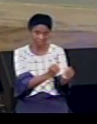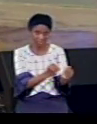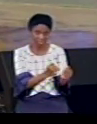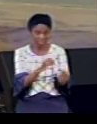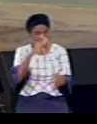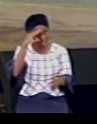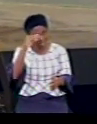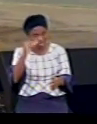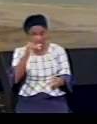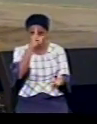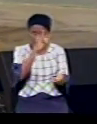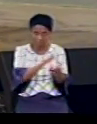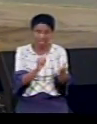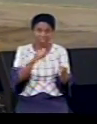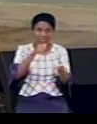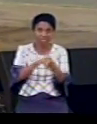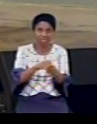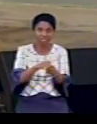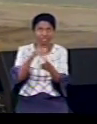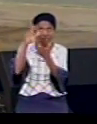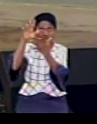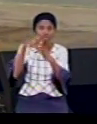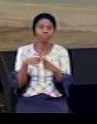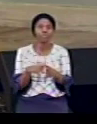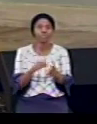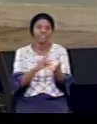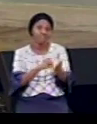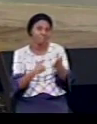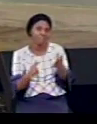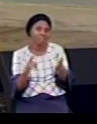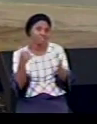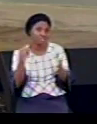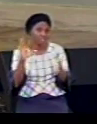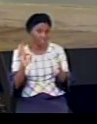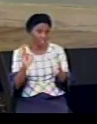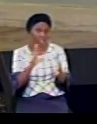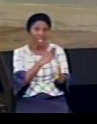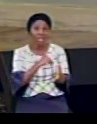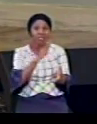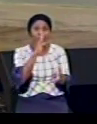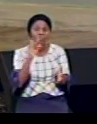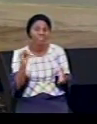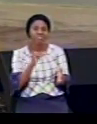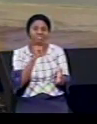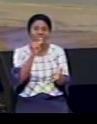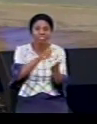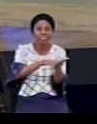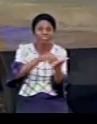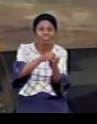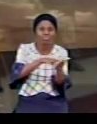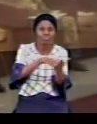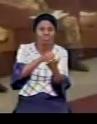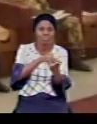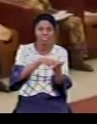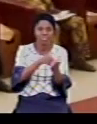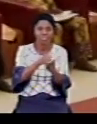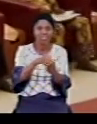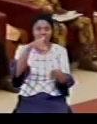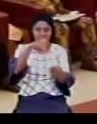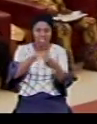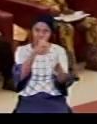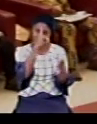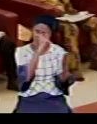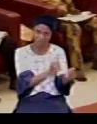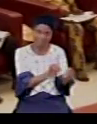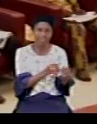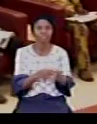In verse 19, and being not weak in, tell me, in